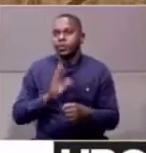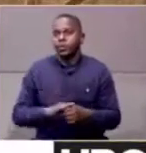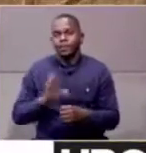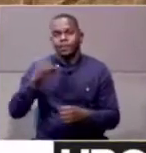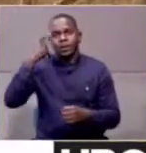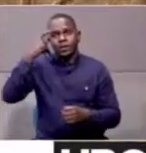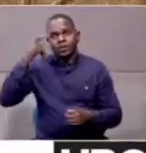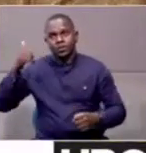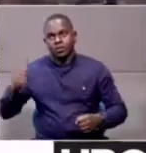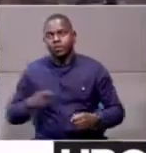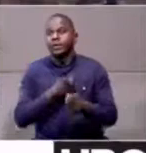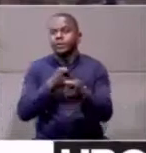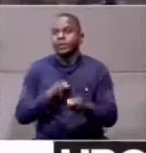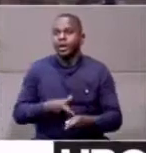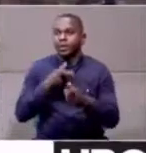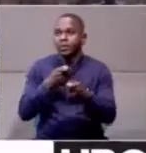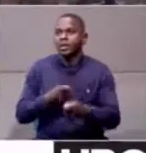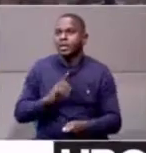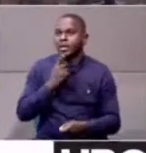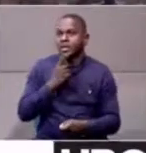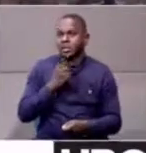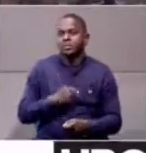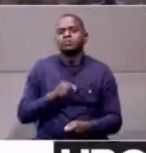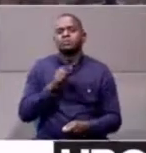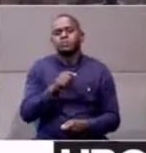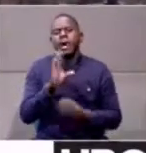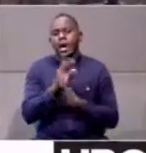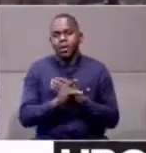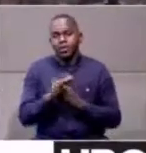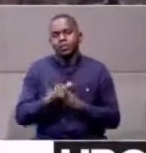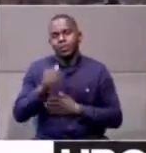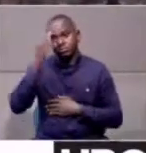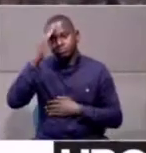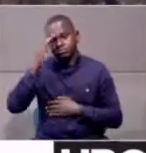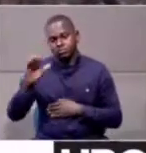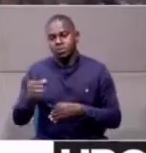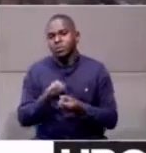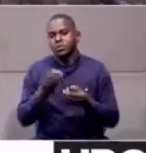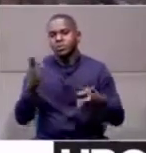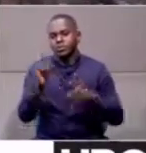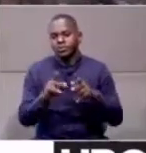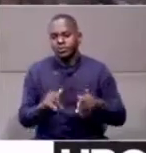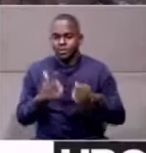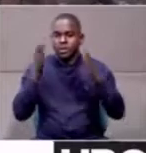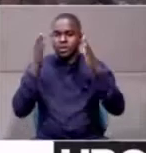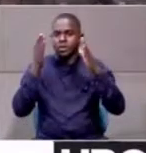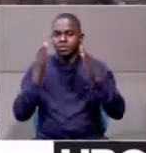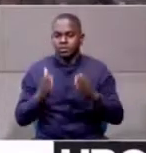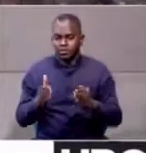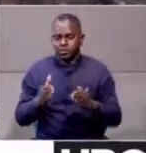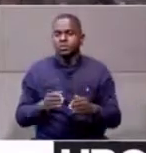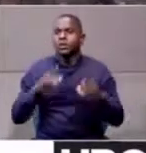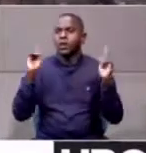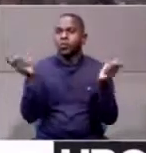of the peasant Karimajong. Nabila Took as a district, you know, many people rely on